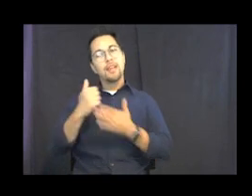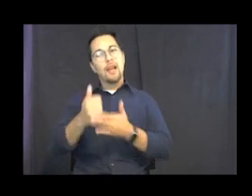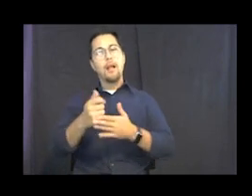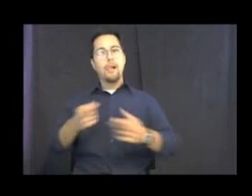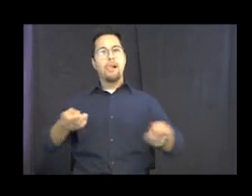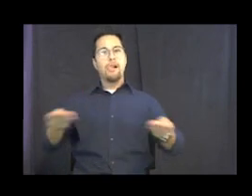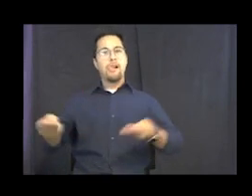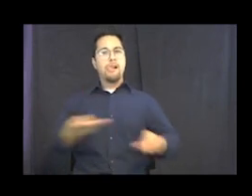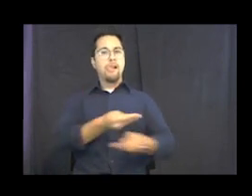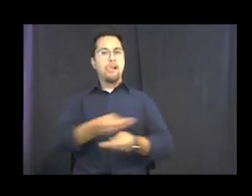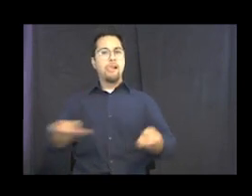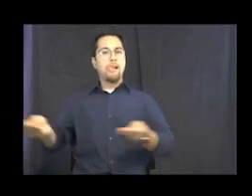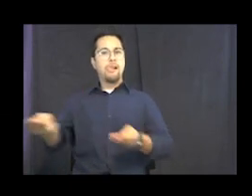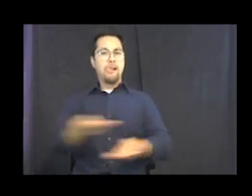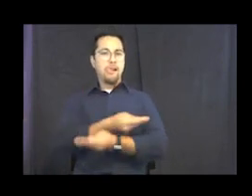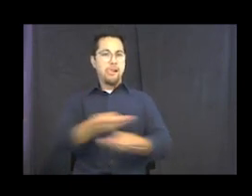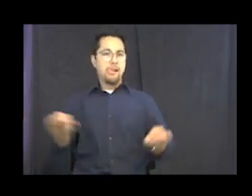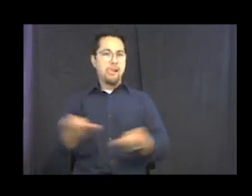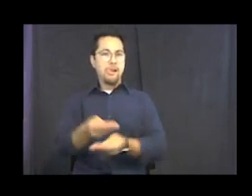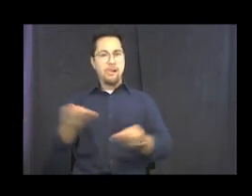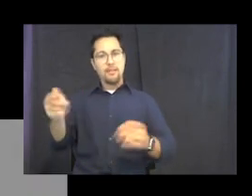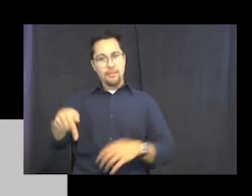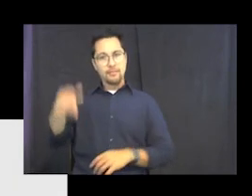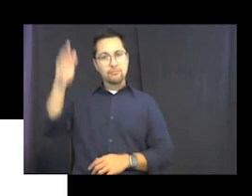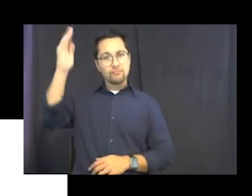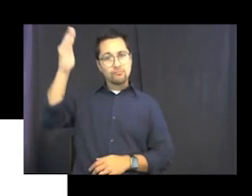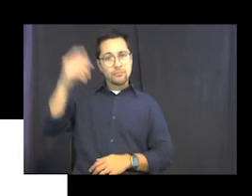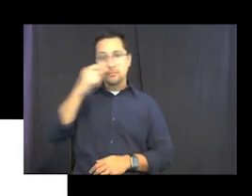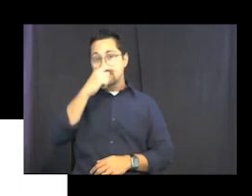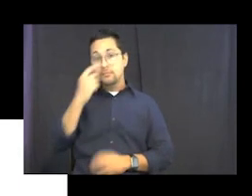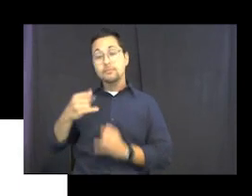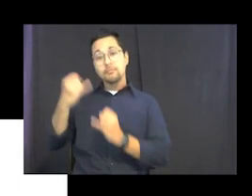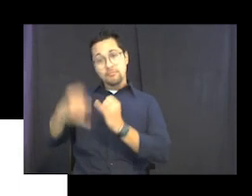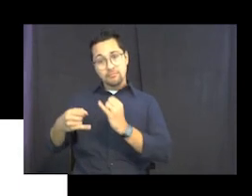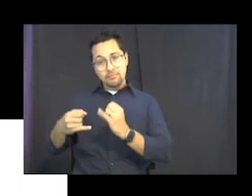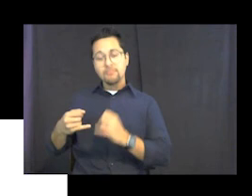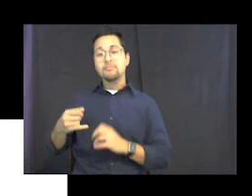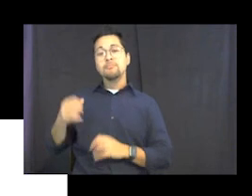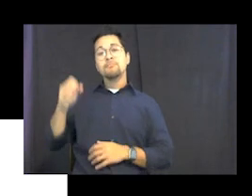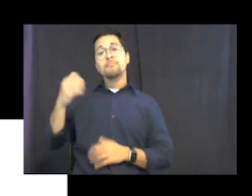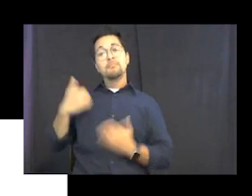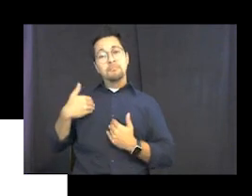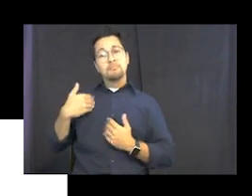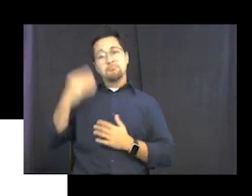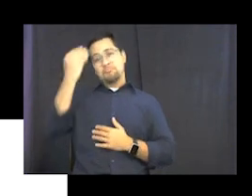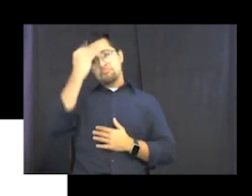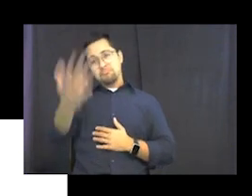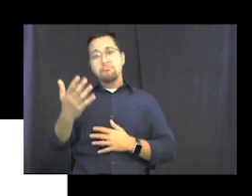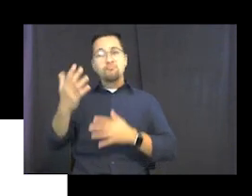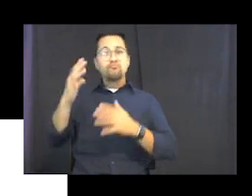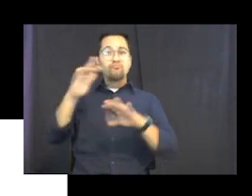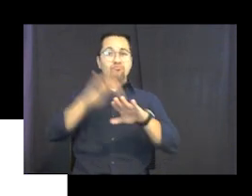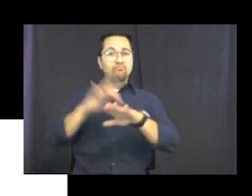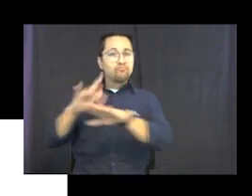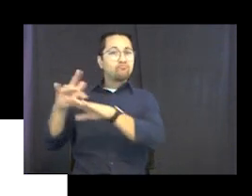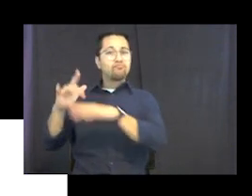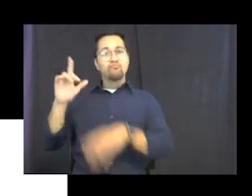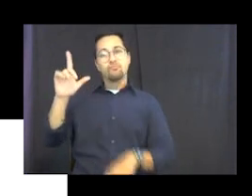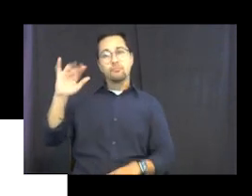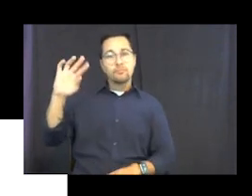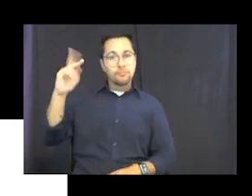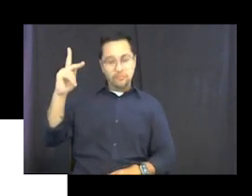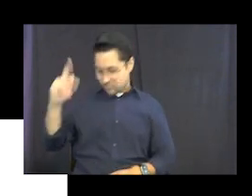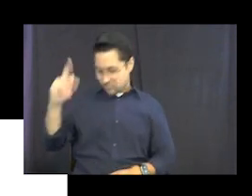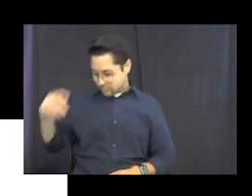the presentation. Lastly, we have some resources, links to some resources